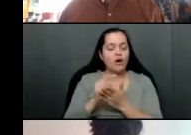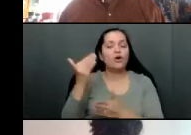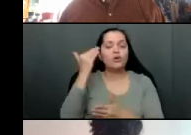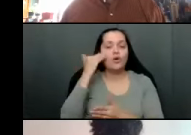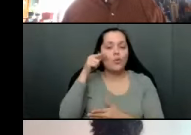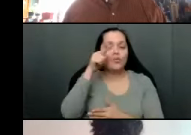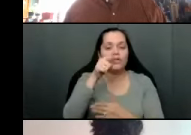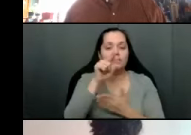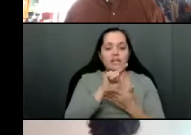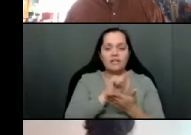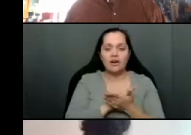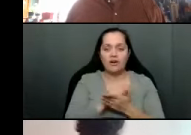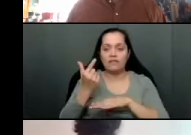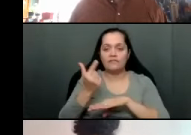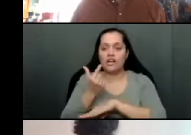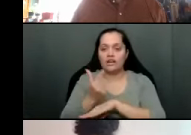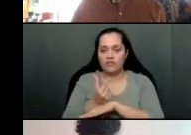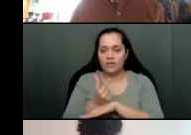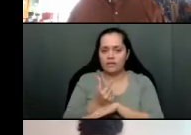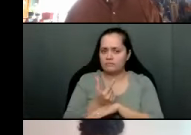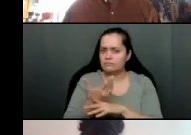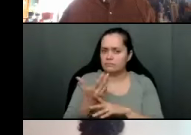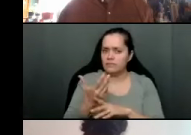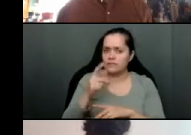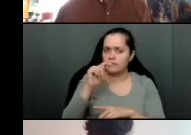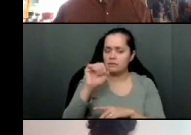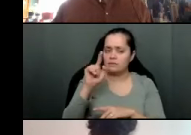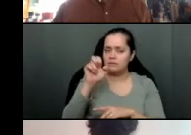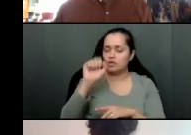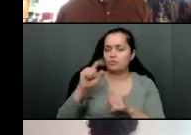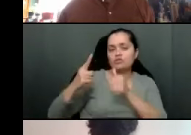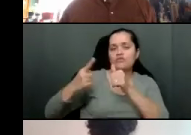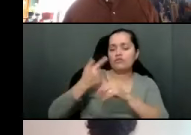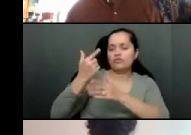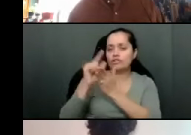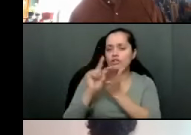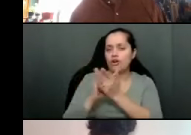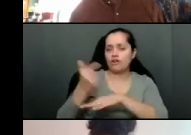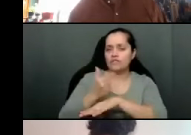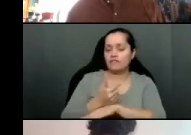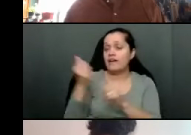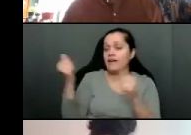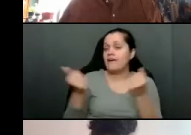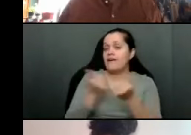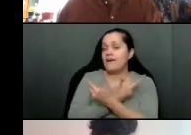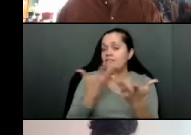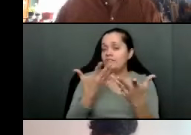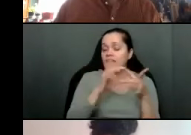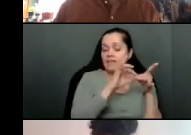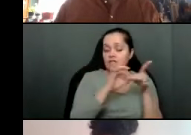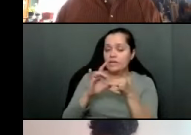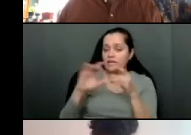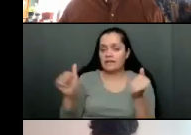law of geography. It's Tobler's first law of geography. Everything is related to everything